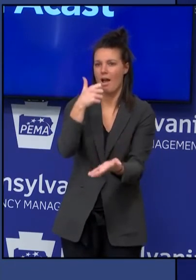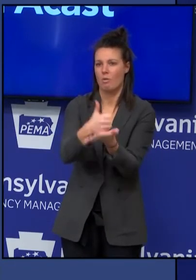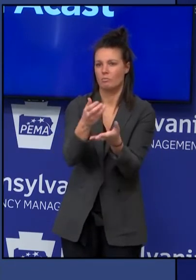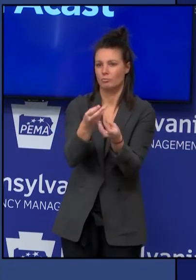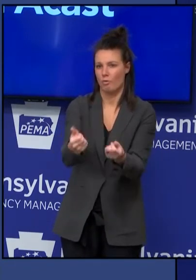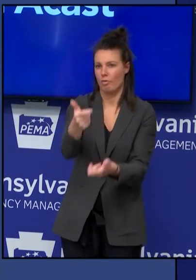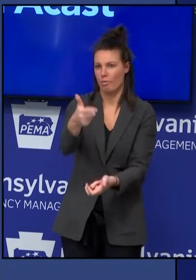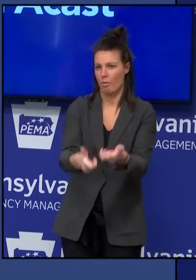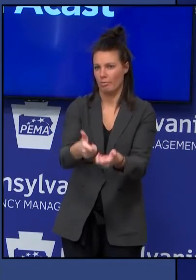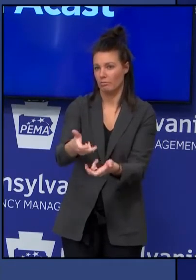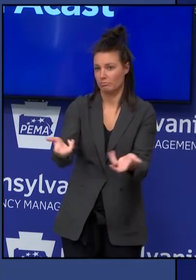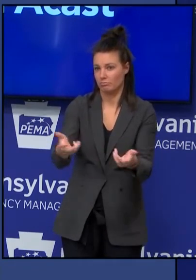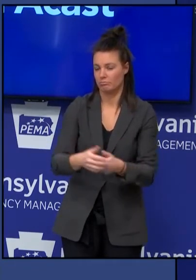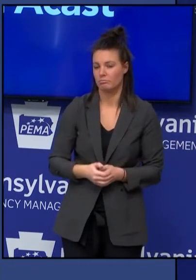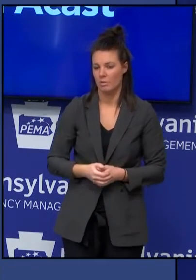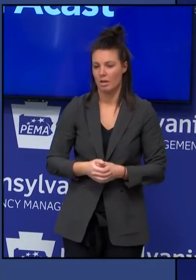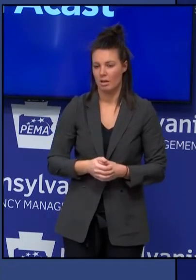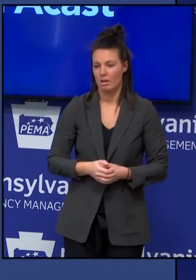today.